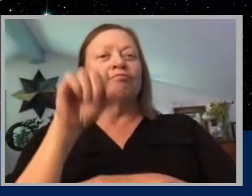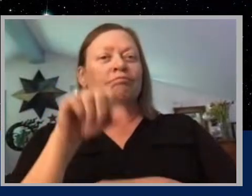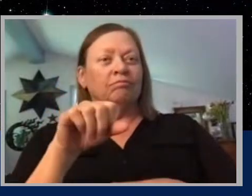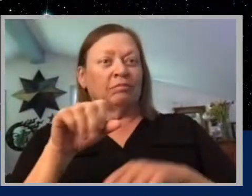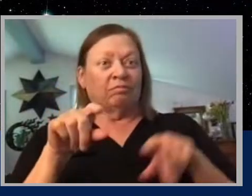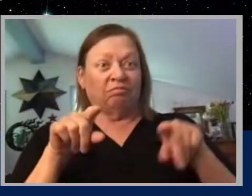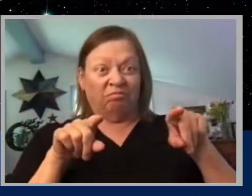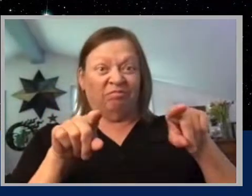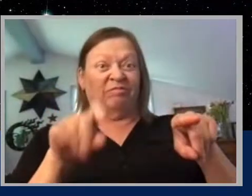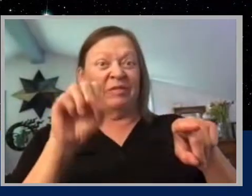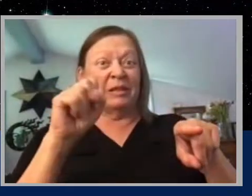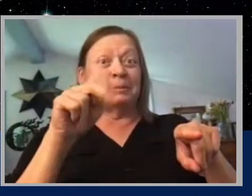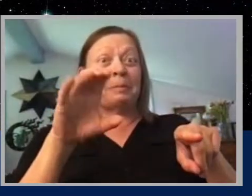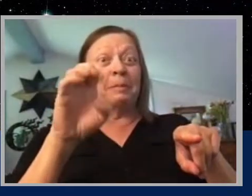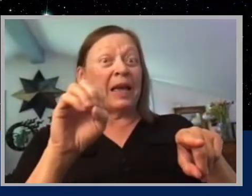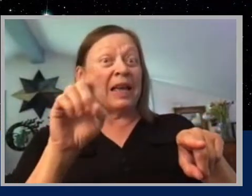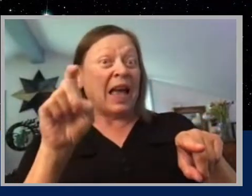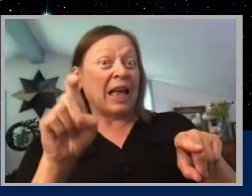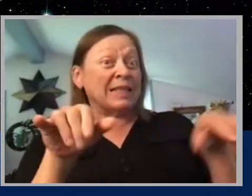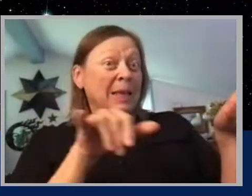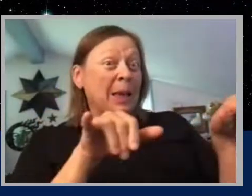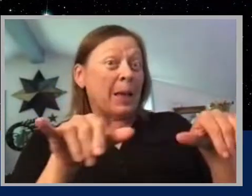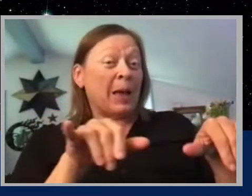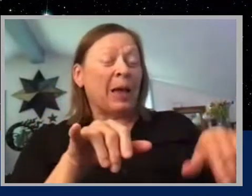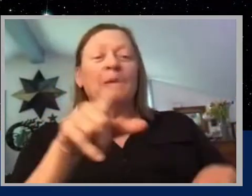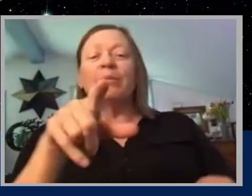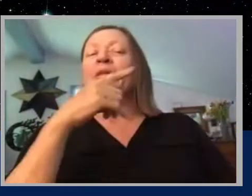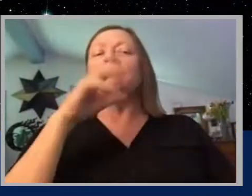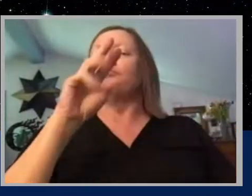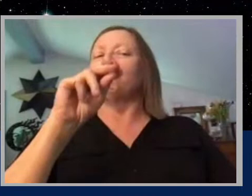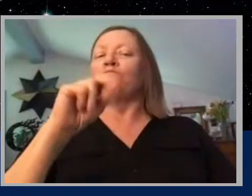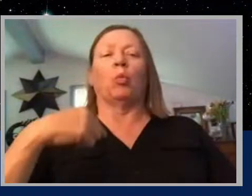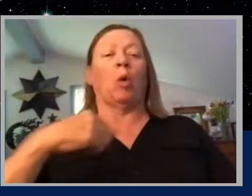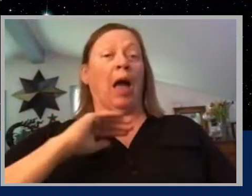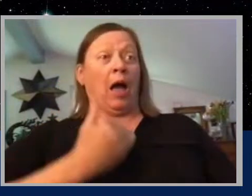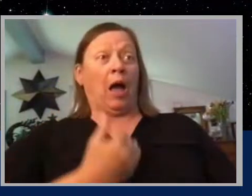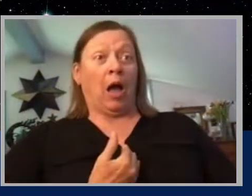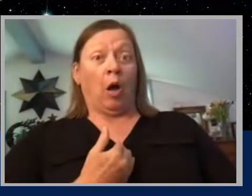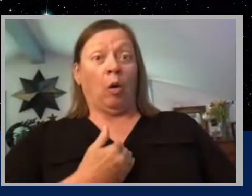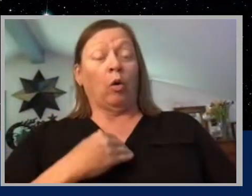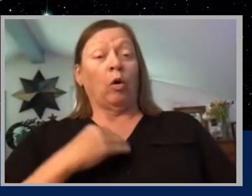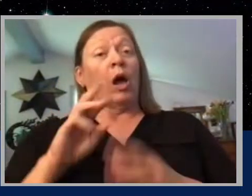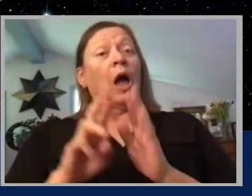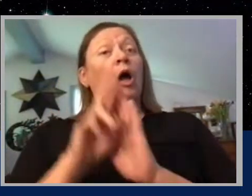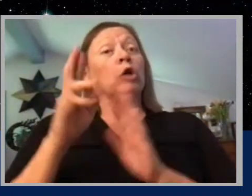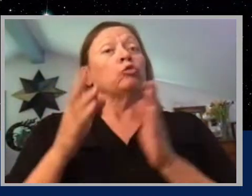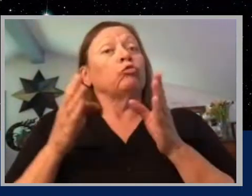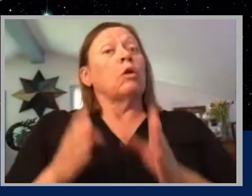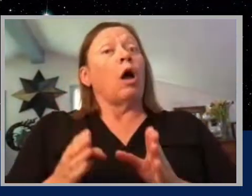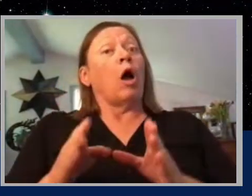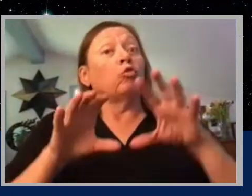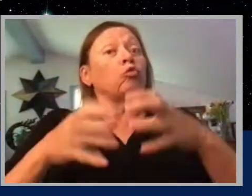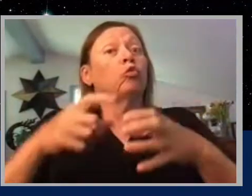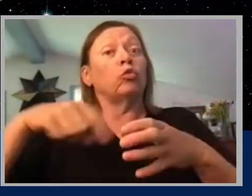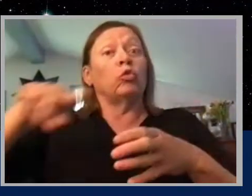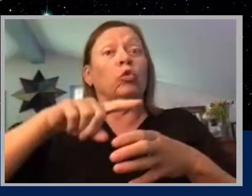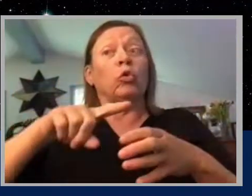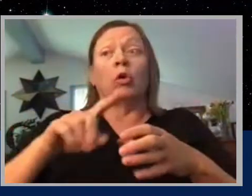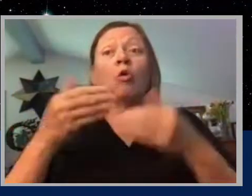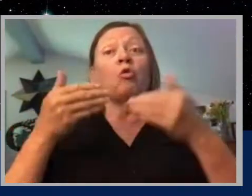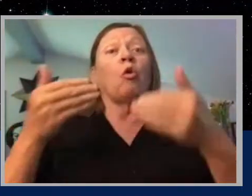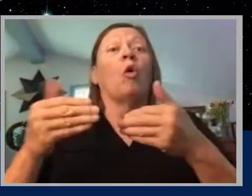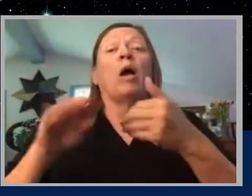partner vehicles are a little bit different. We don't intentionally vent anything. So when we're doing our sniffer checks, it's really to make sure that there's nothing